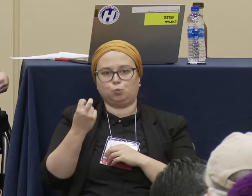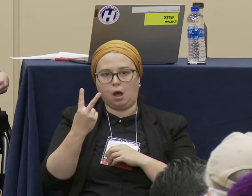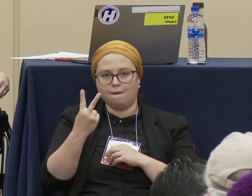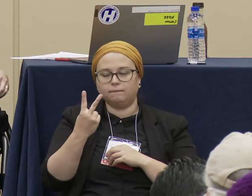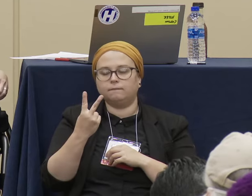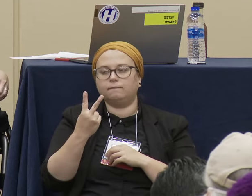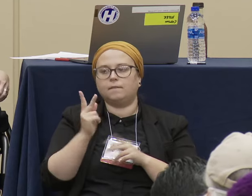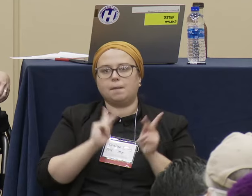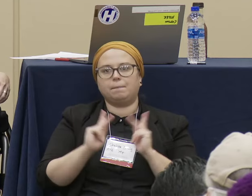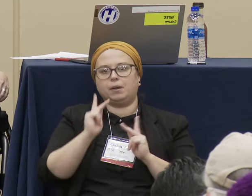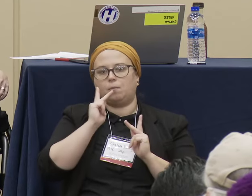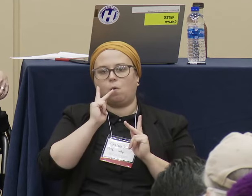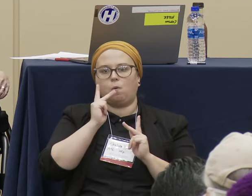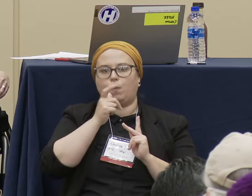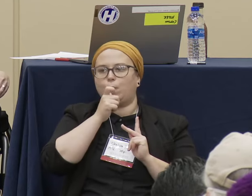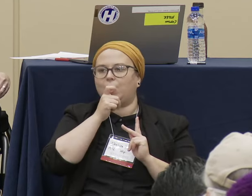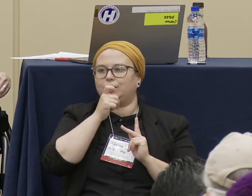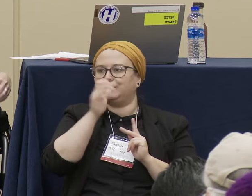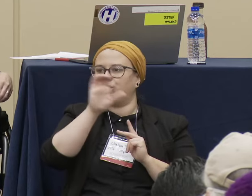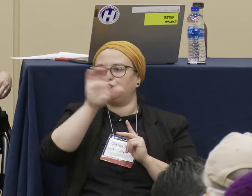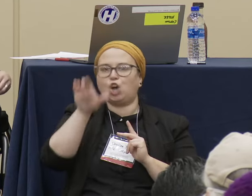are Chicago,